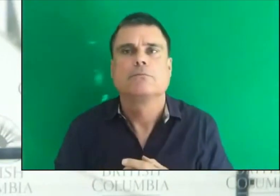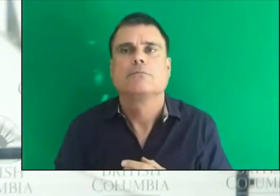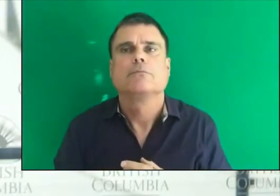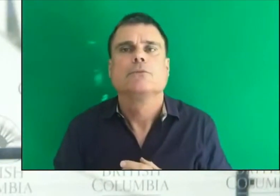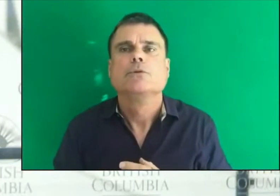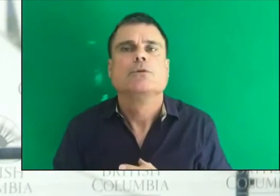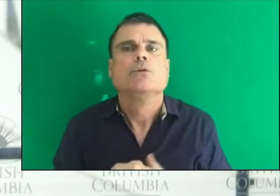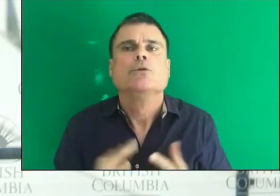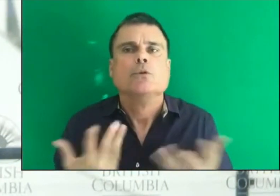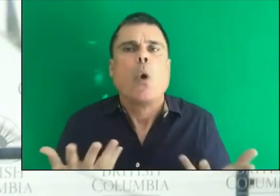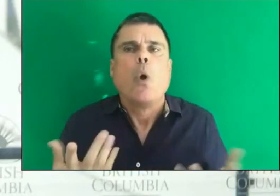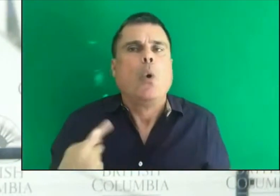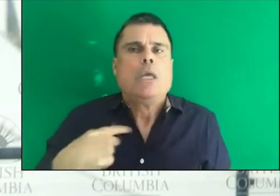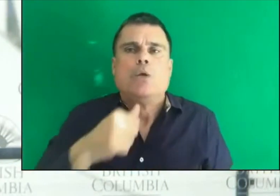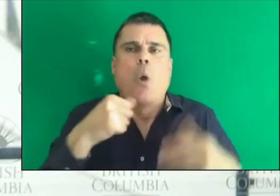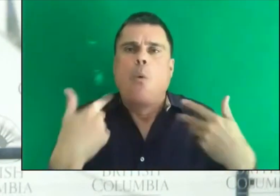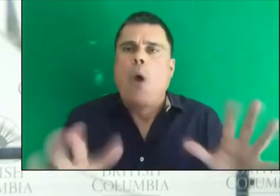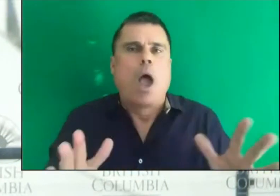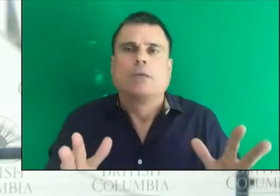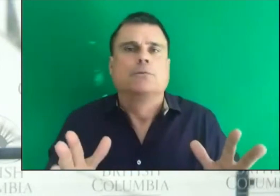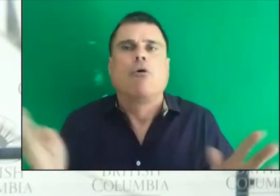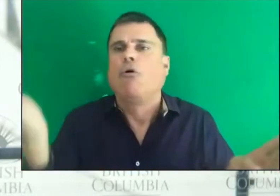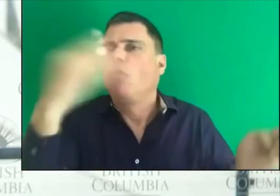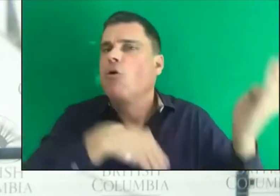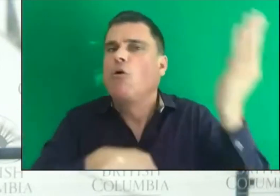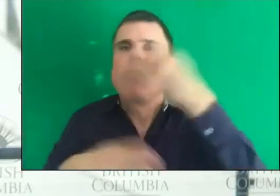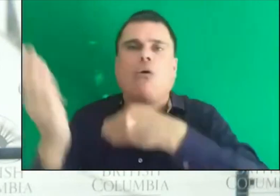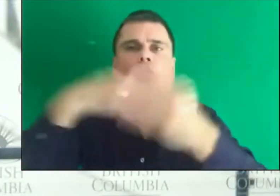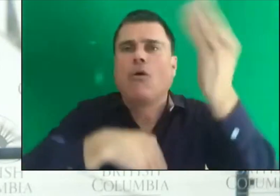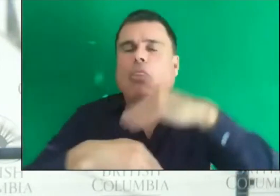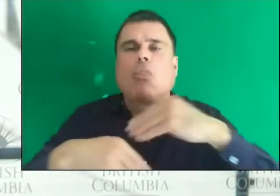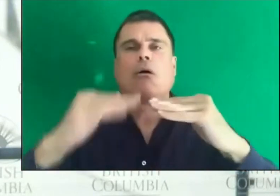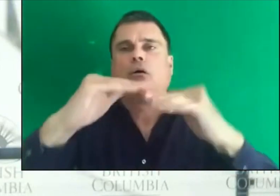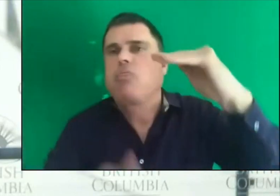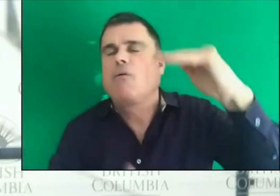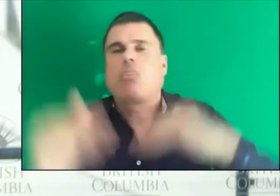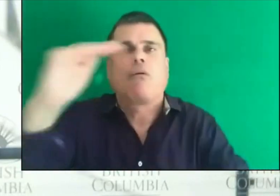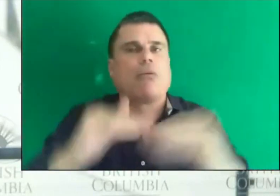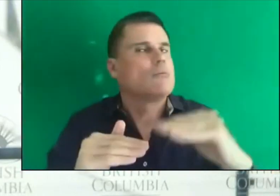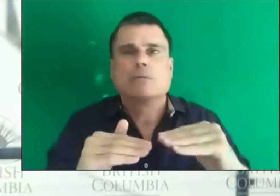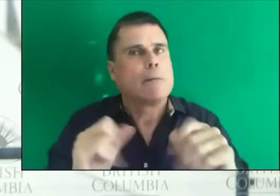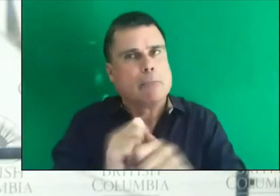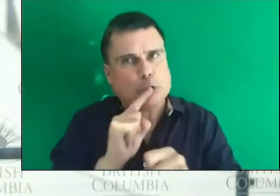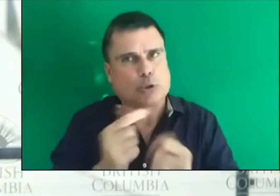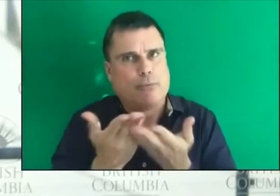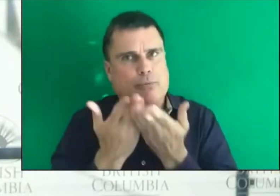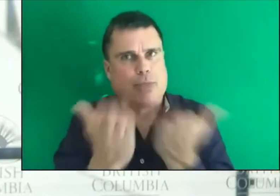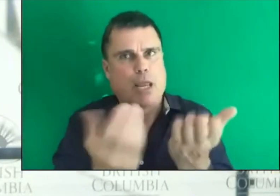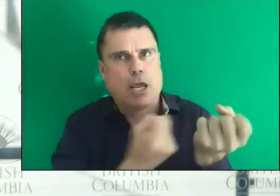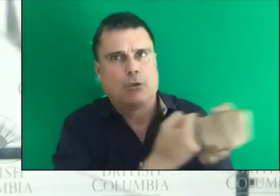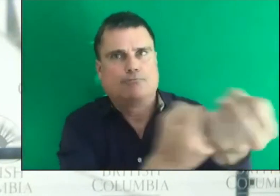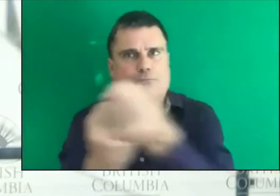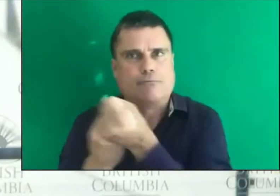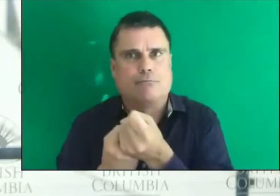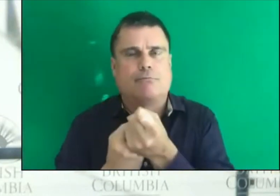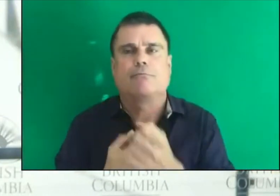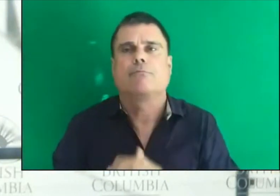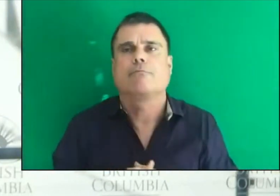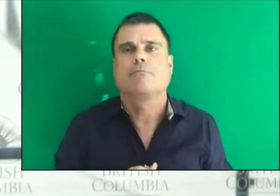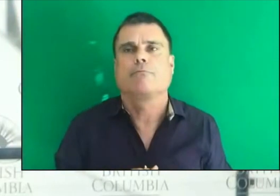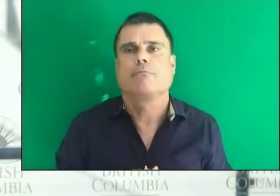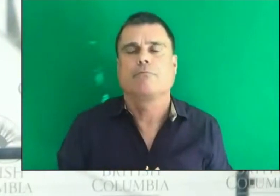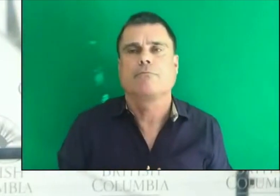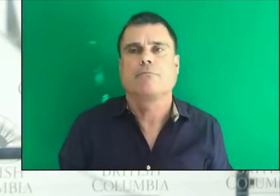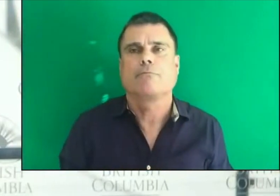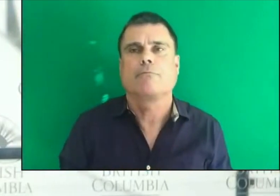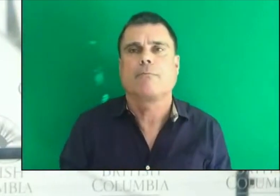believe that if you don't measure and look at those differences, that we're going to be missing inequities. And we've seen that in the survey